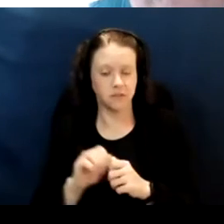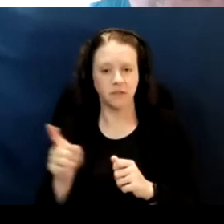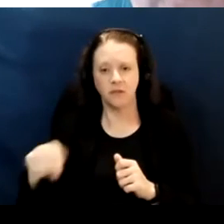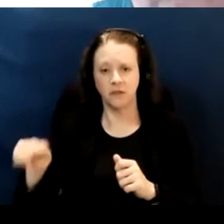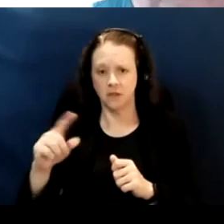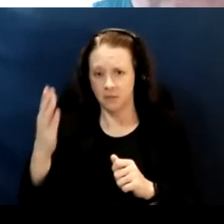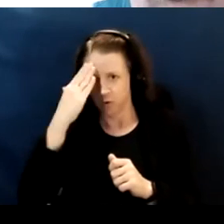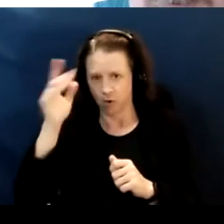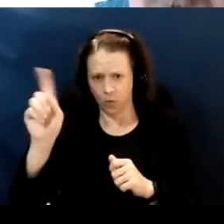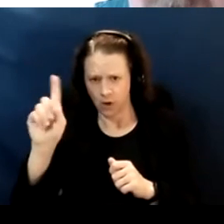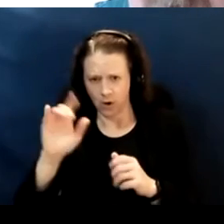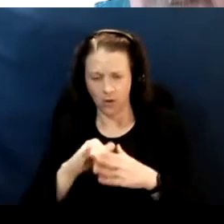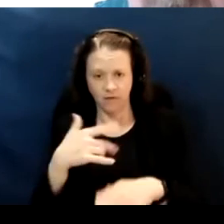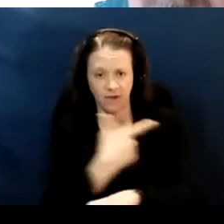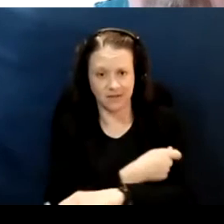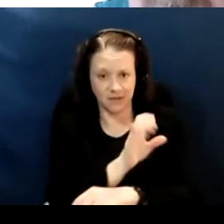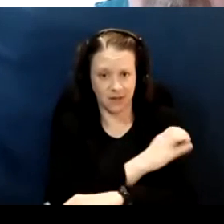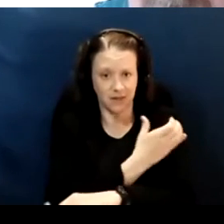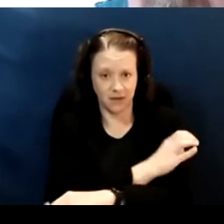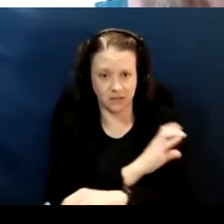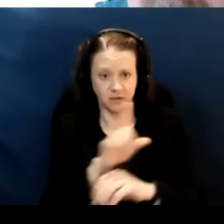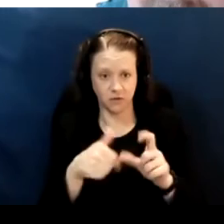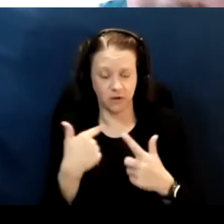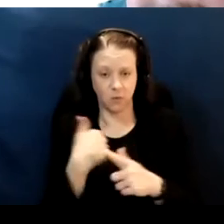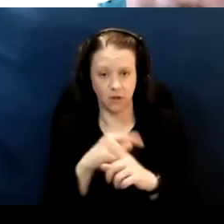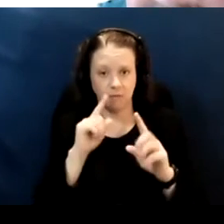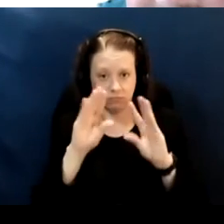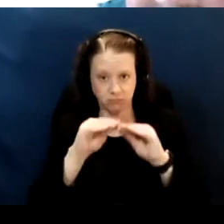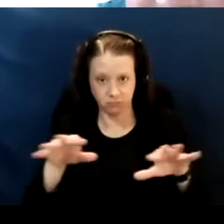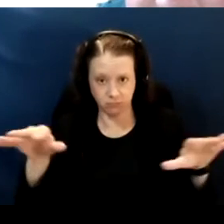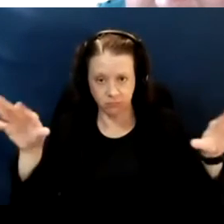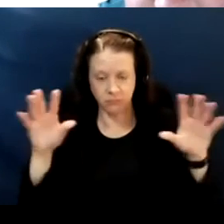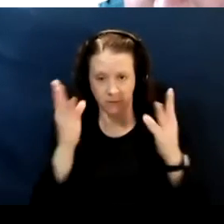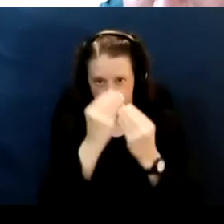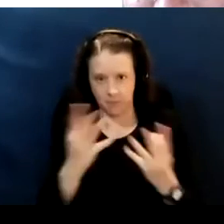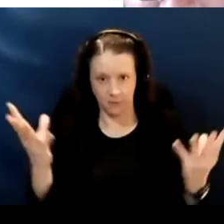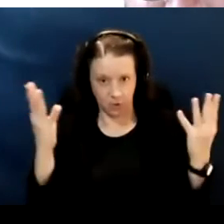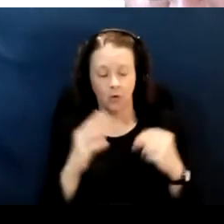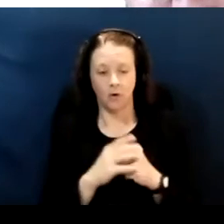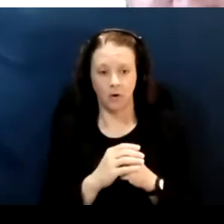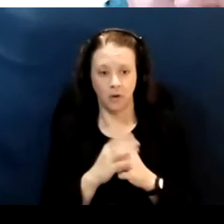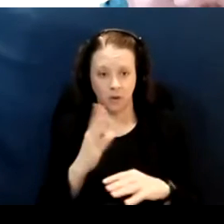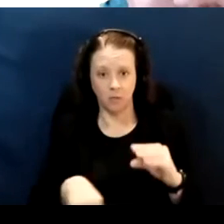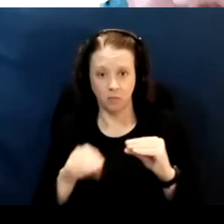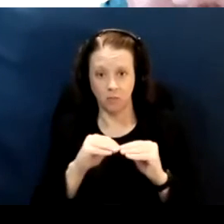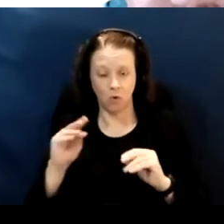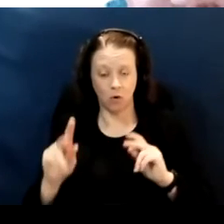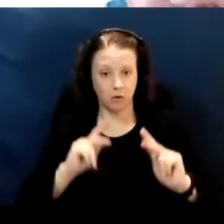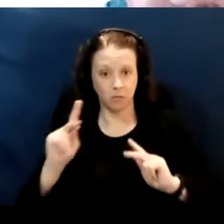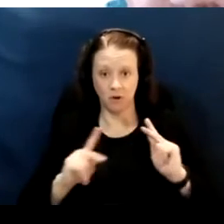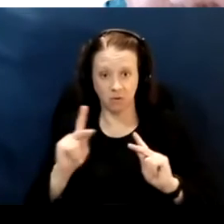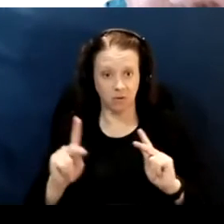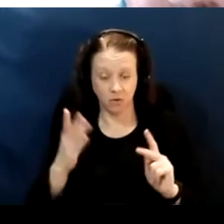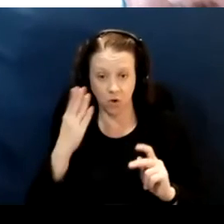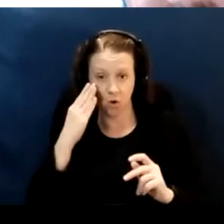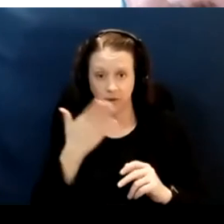where the vaccine clinics are, so that this way we could get the word out and let people know. And the more the merrier, posted on our personal accounts, on